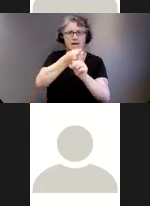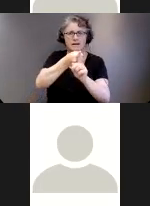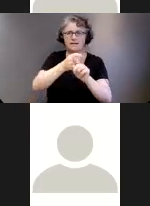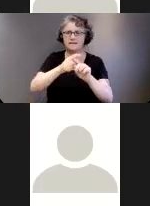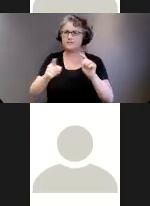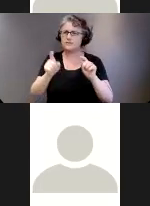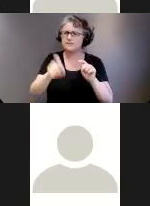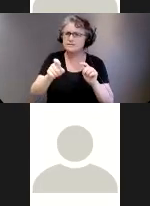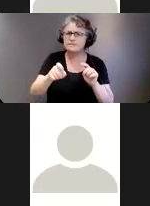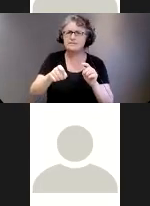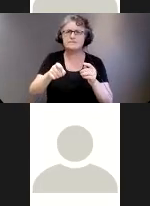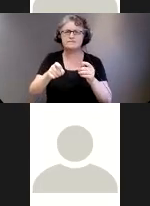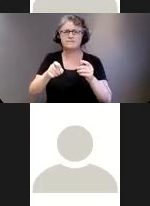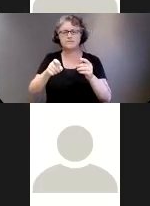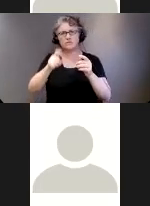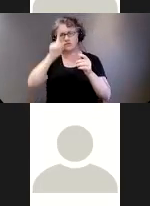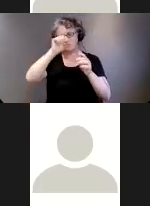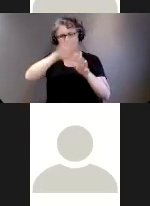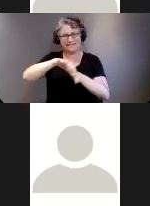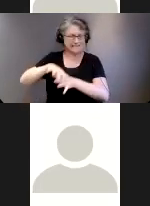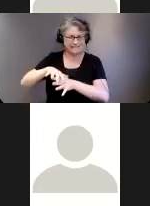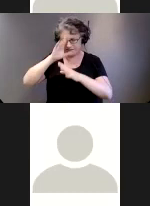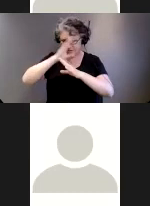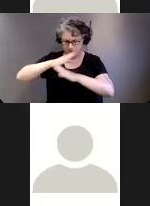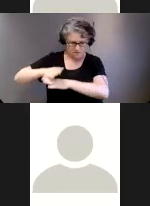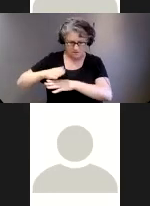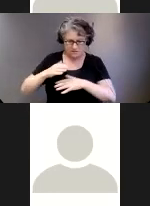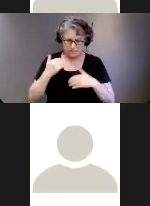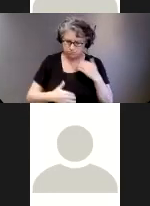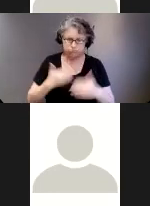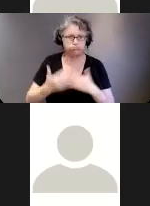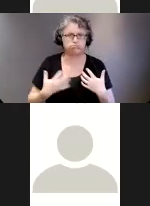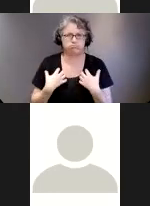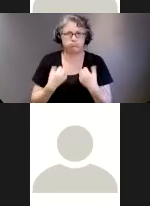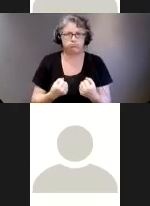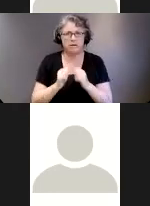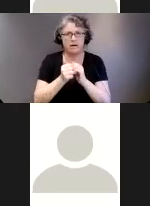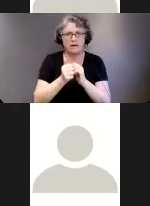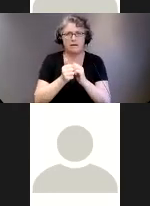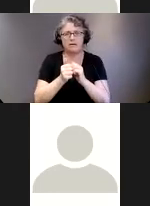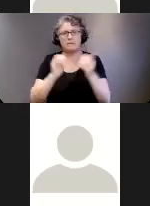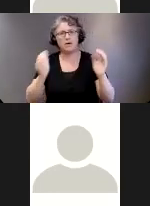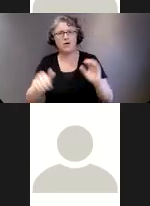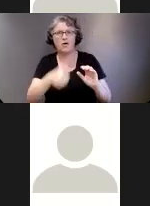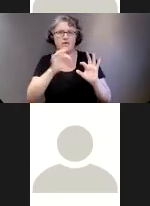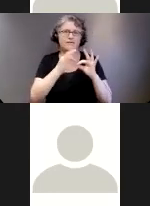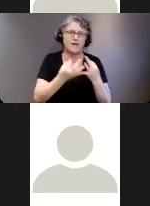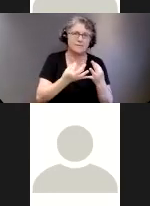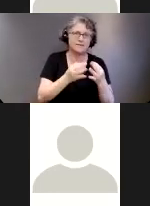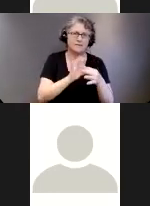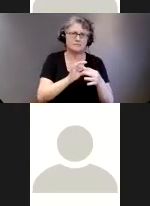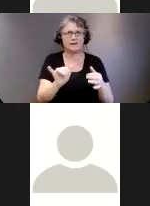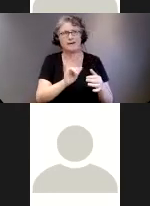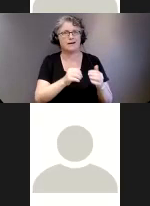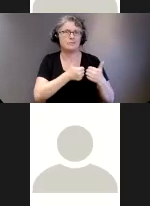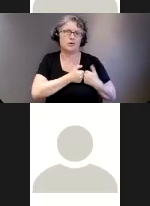need to overcome that barrier than it does sometimes with other family relationships like a partner. Physical signs of